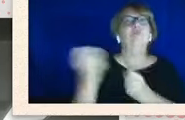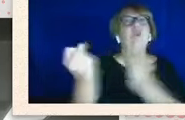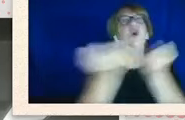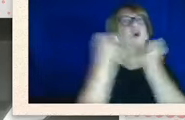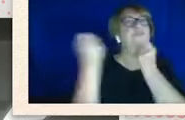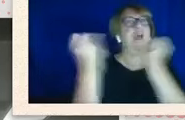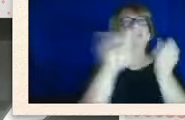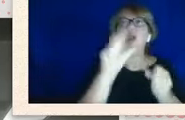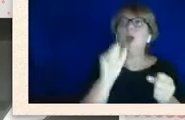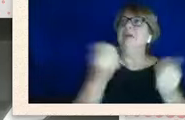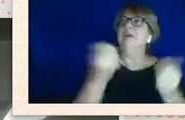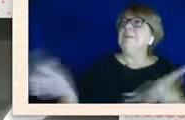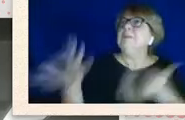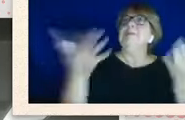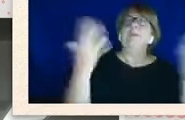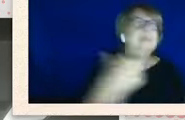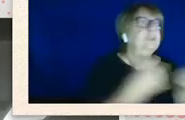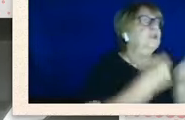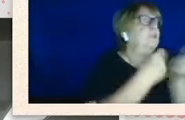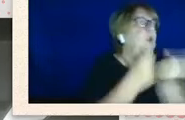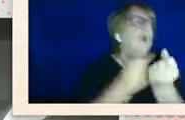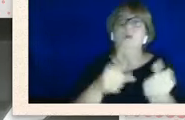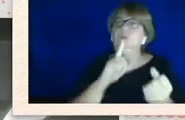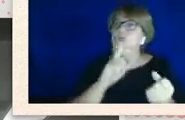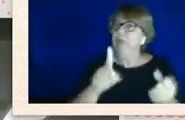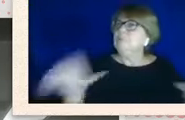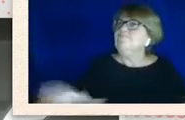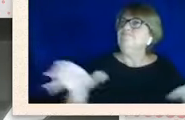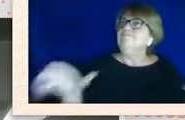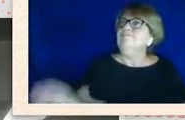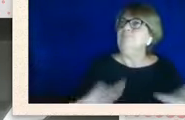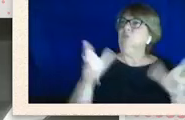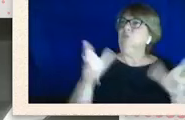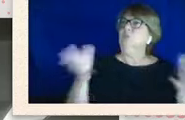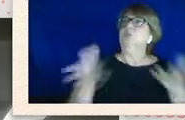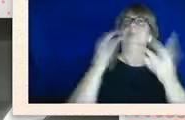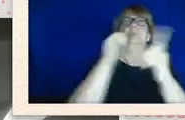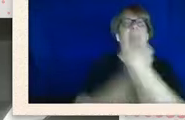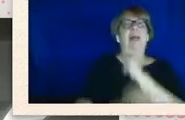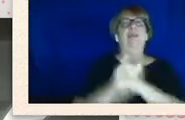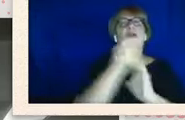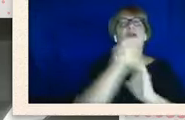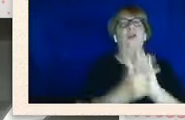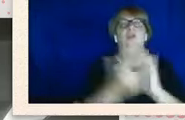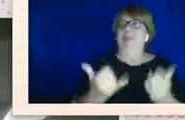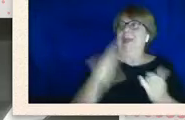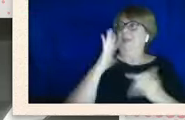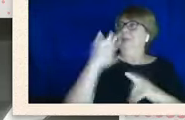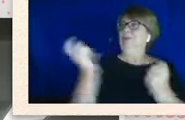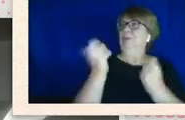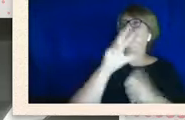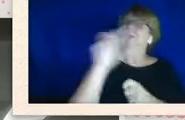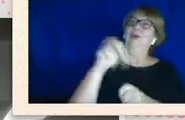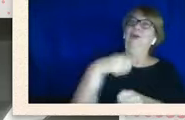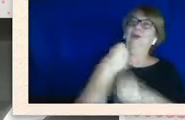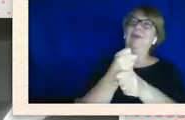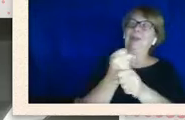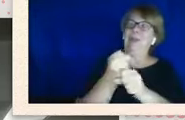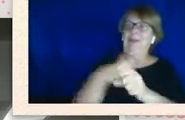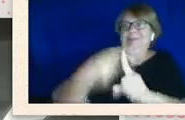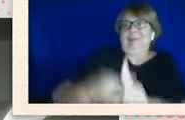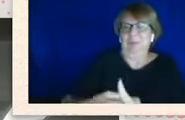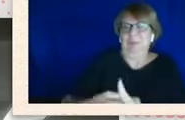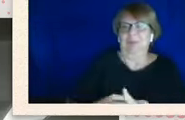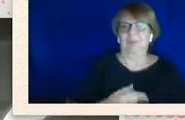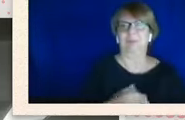really instrumental in getting the law passed that we're now going to be celebrating the 30th anniversary of next month. So